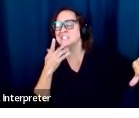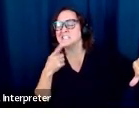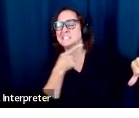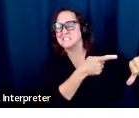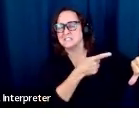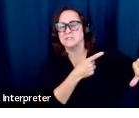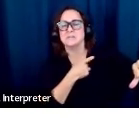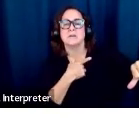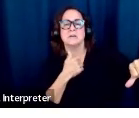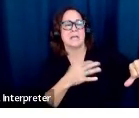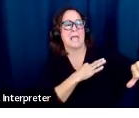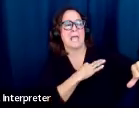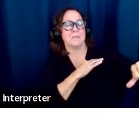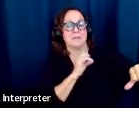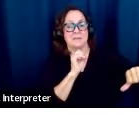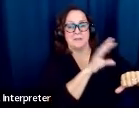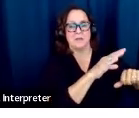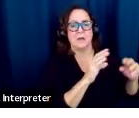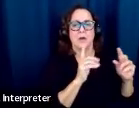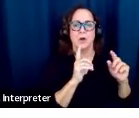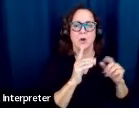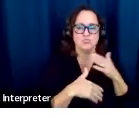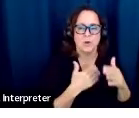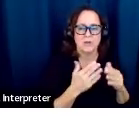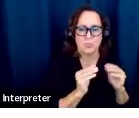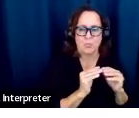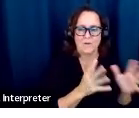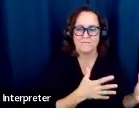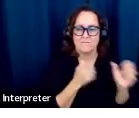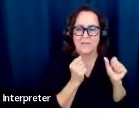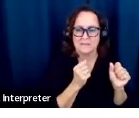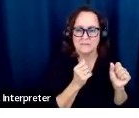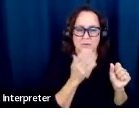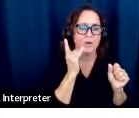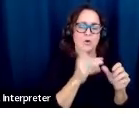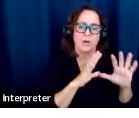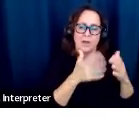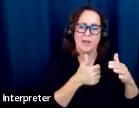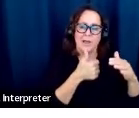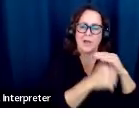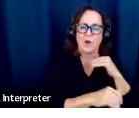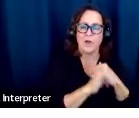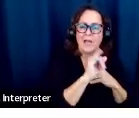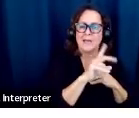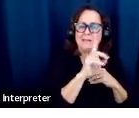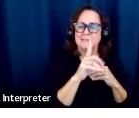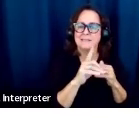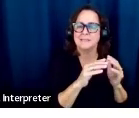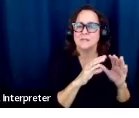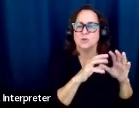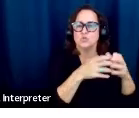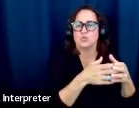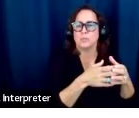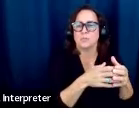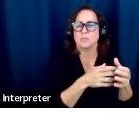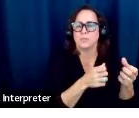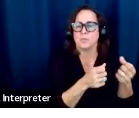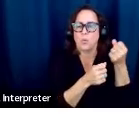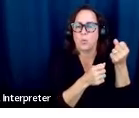processed more quickly because it will be part of the group of applicants who are on the IDD waiver waiting list.